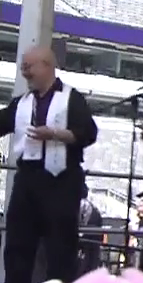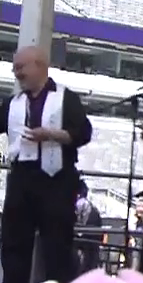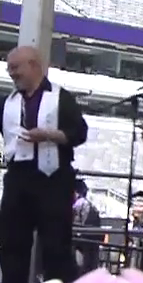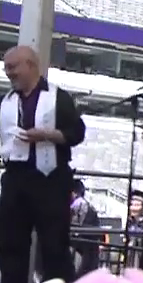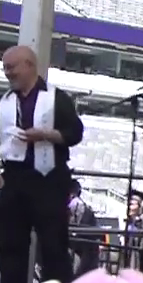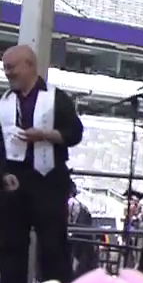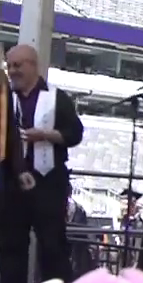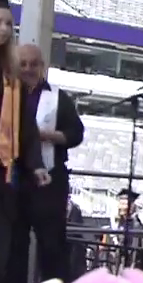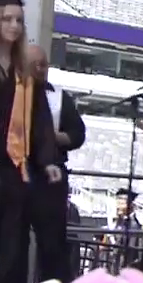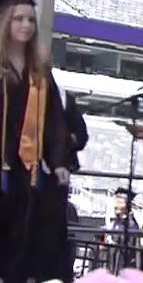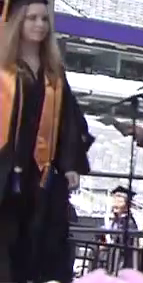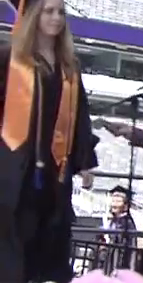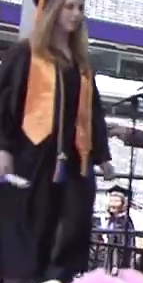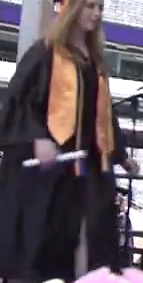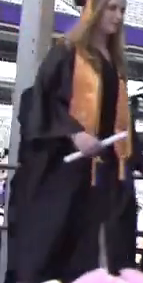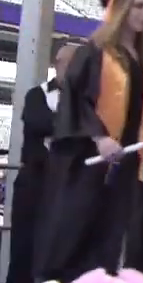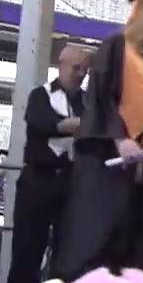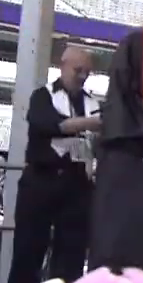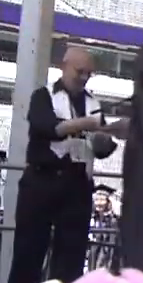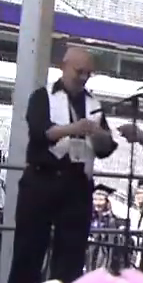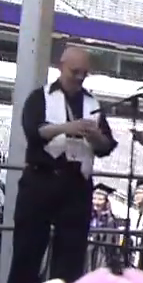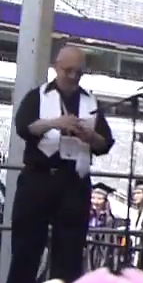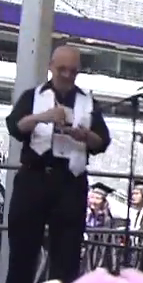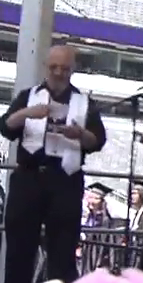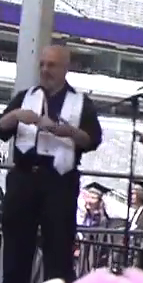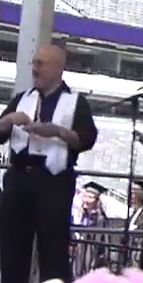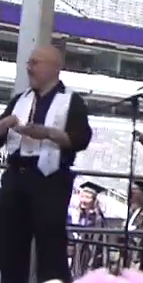Melanie Kundell.